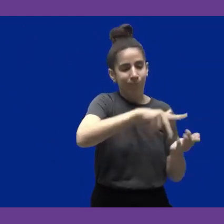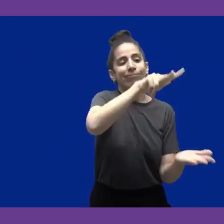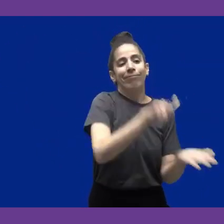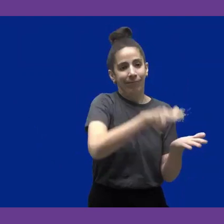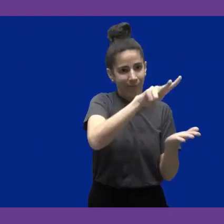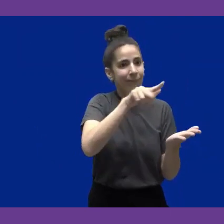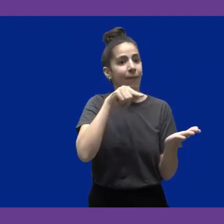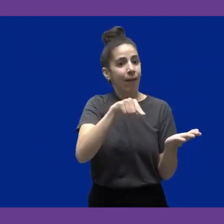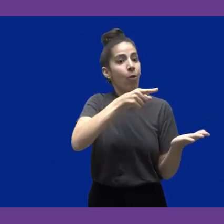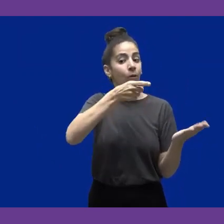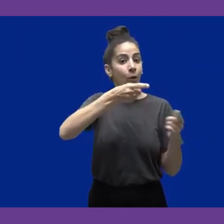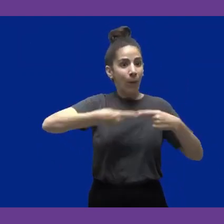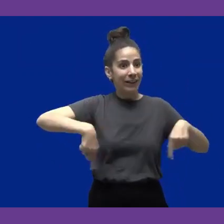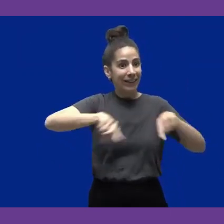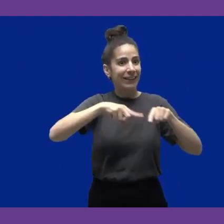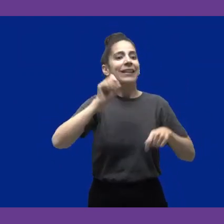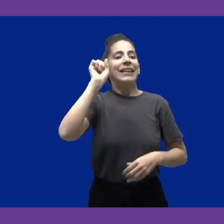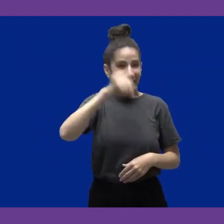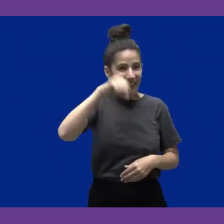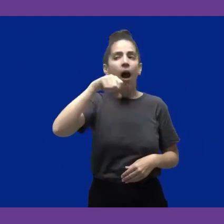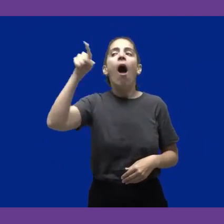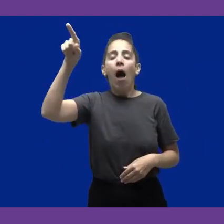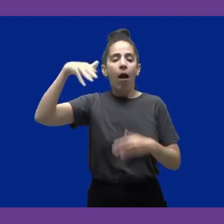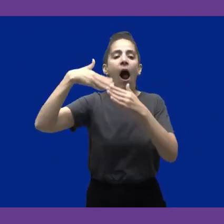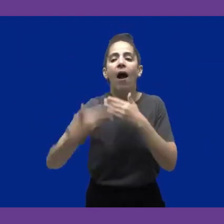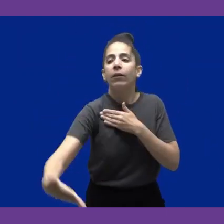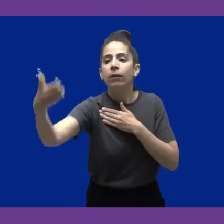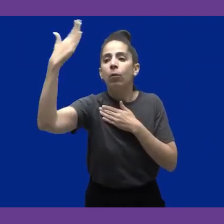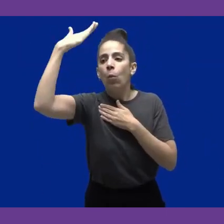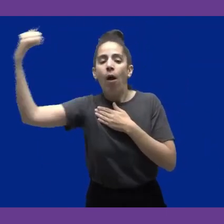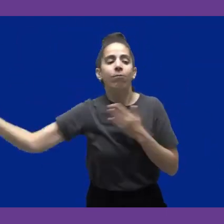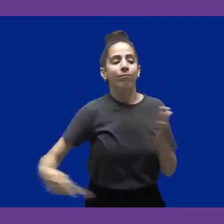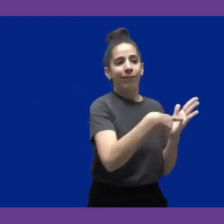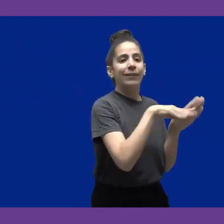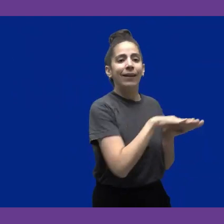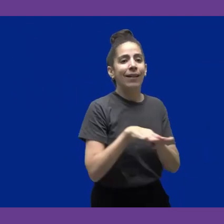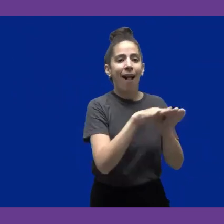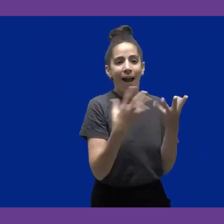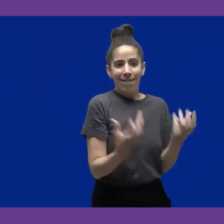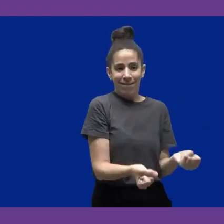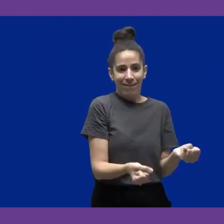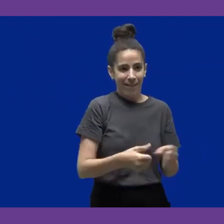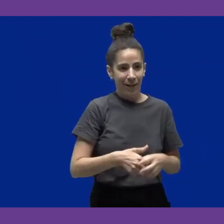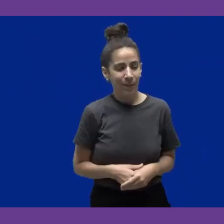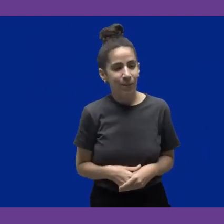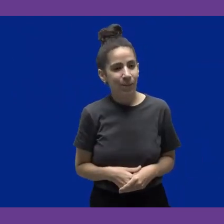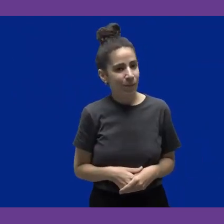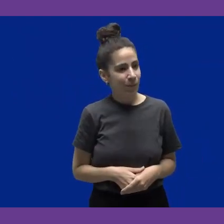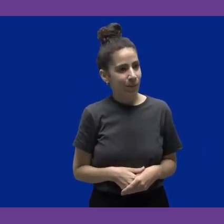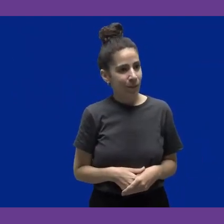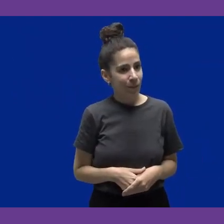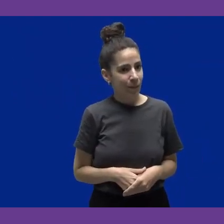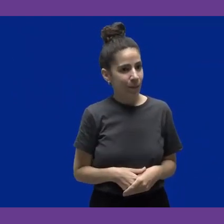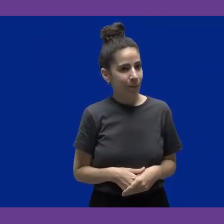say, well, this is the standard that I can use to cover that. And there's a specific annex in those standards